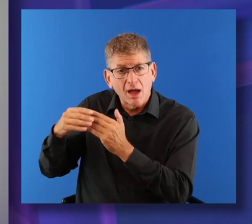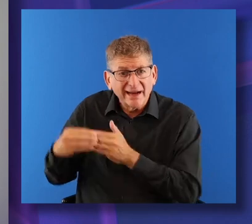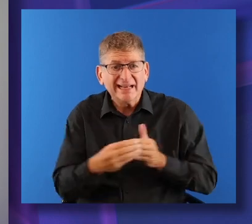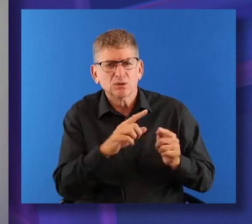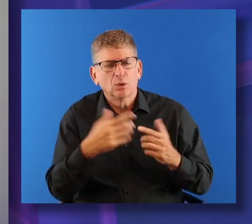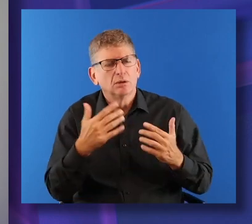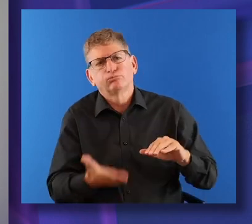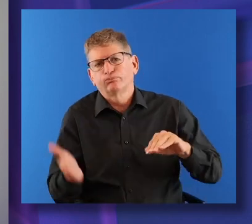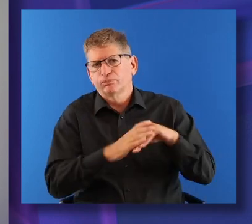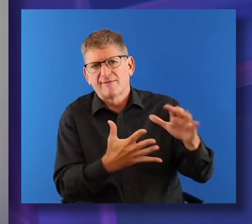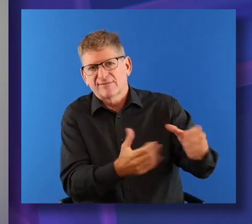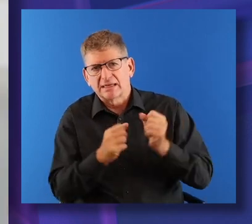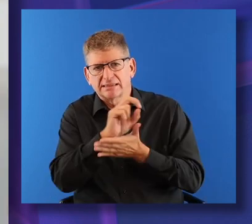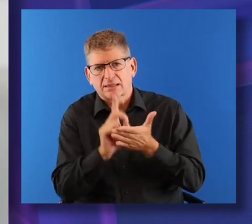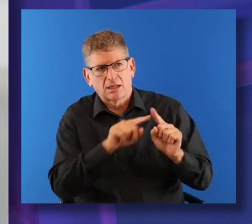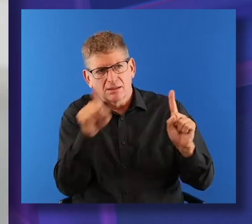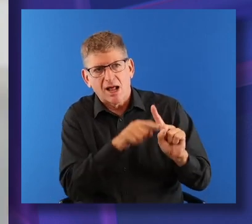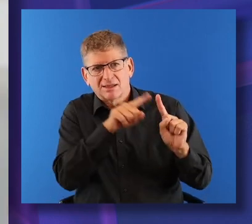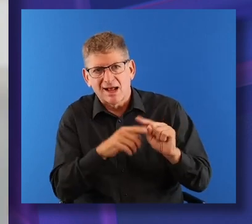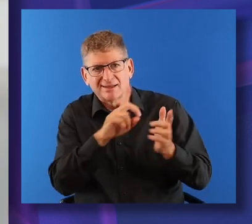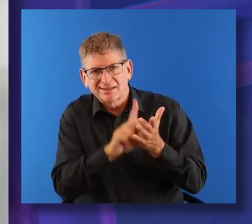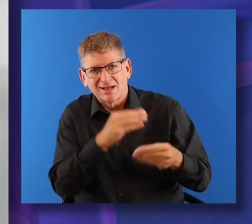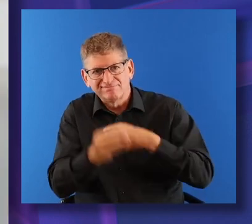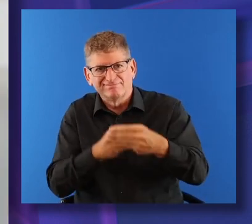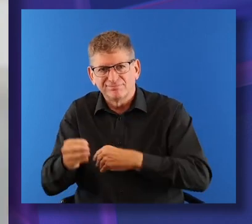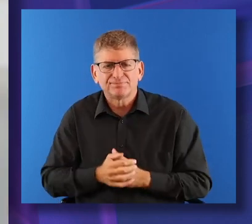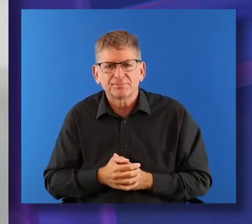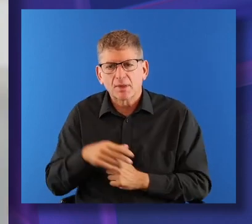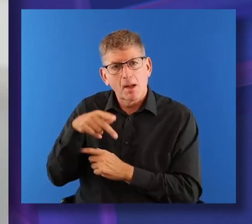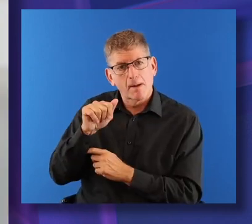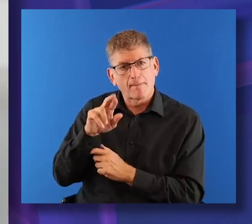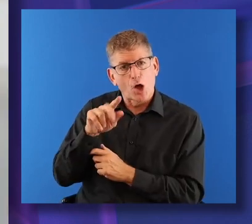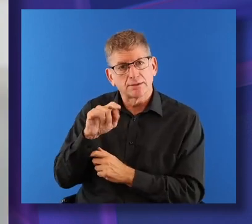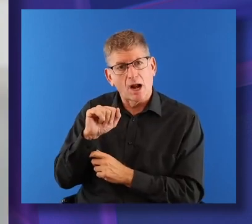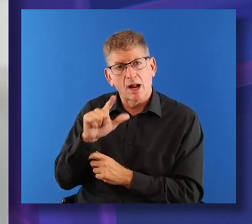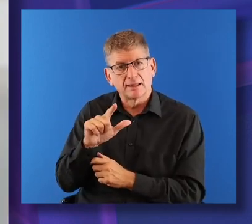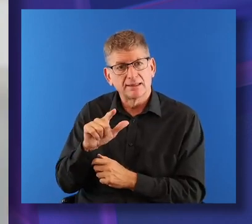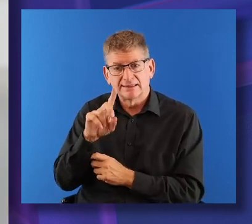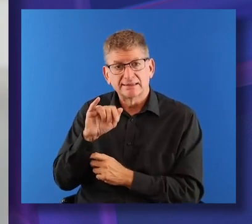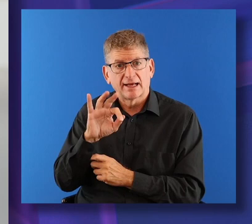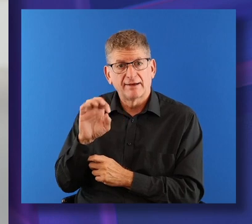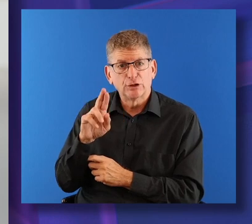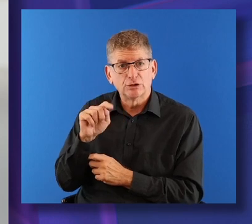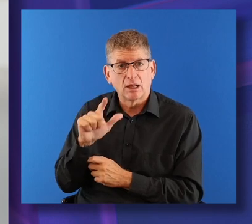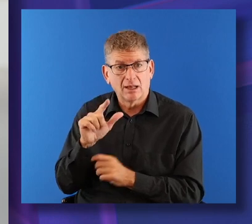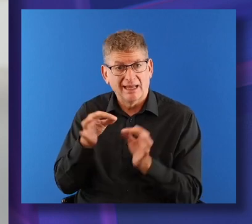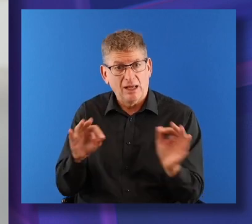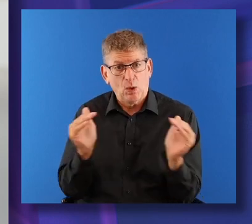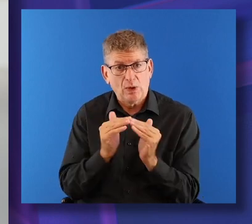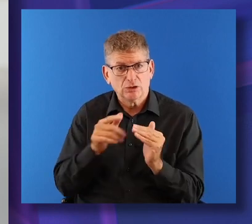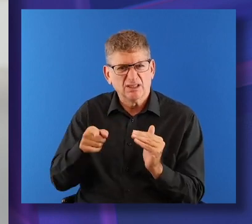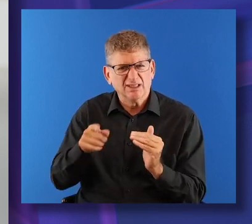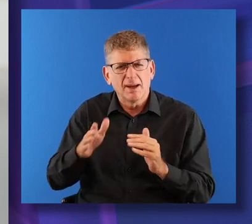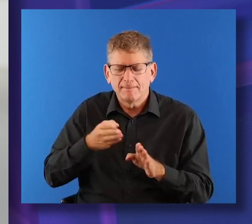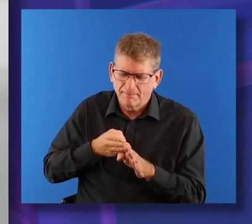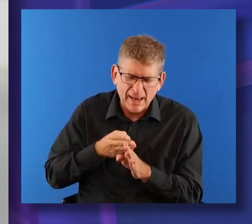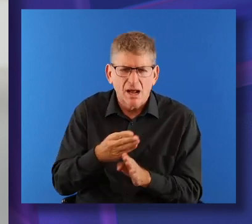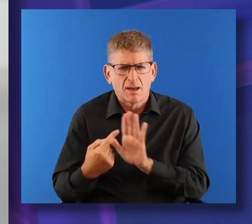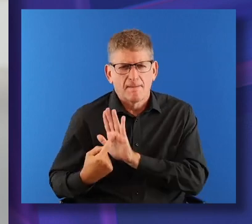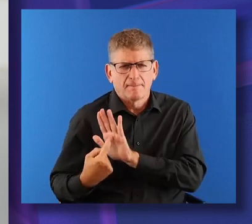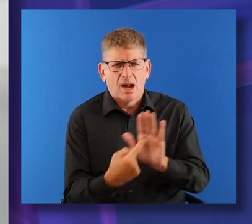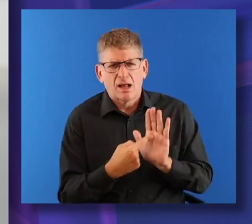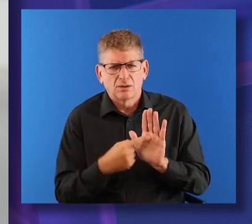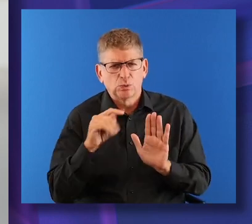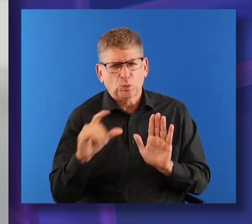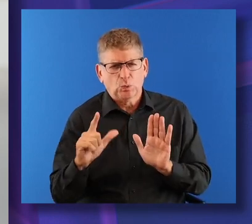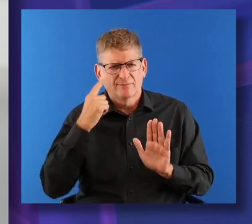Partial differential equations are the main modeling tool for scientists to describe their domain of interest. If we manage to